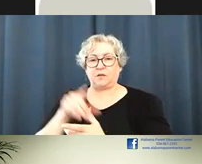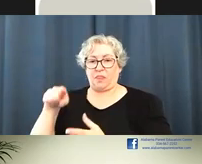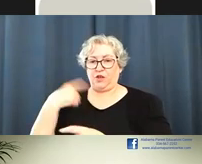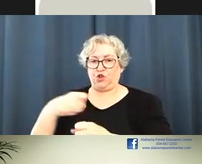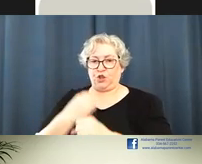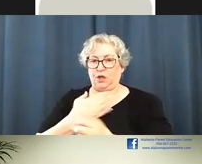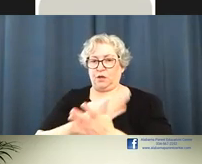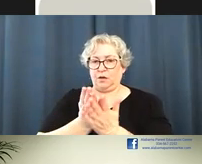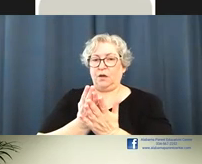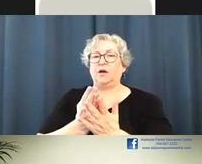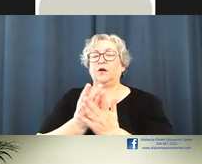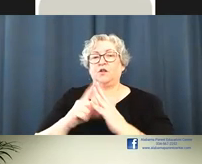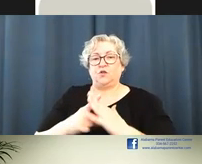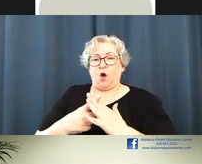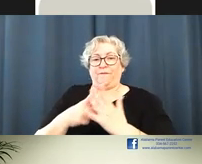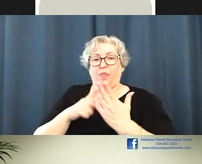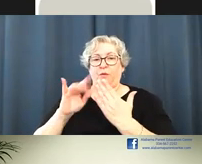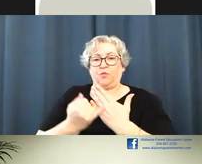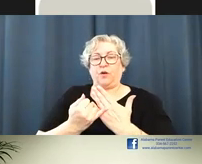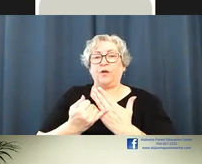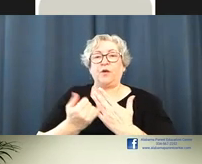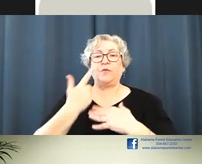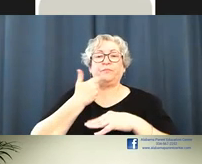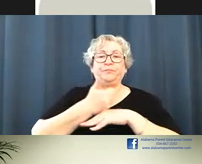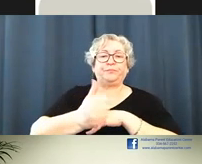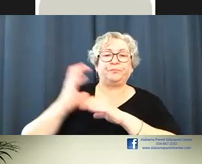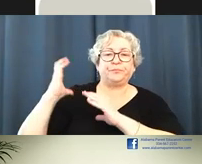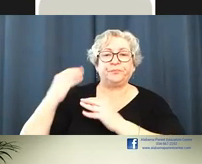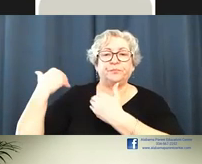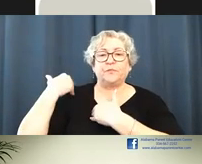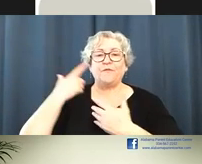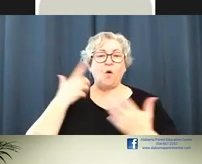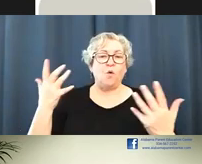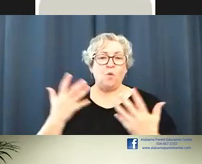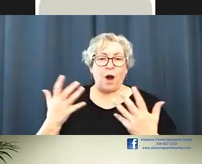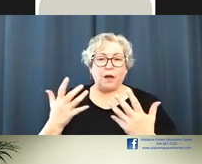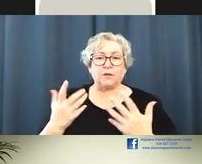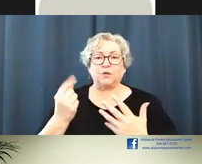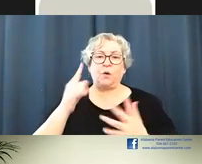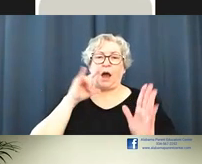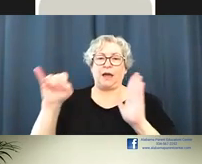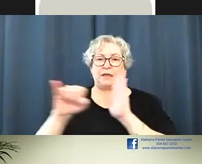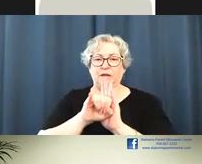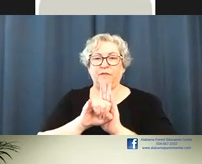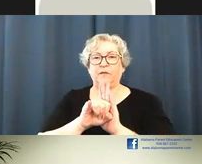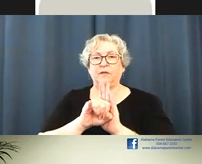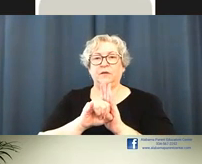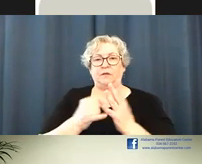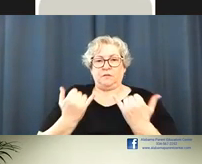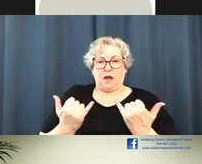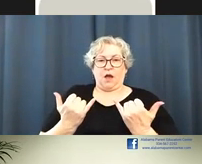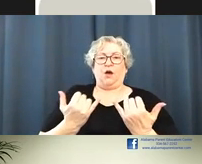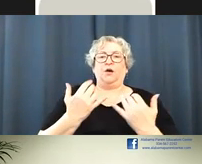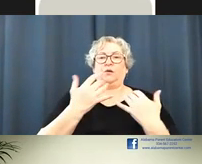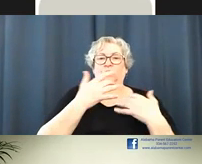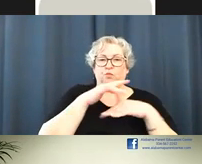the initial startup of the project, the charge of each of the state advisory committees was to identify existing resources related